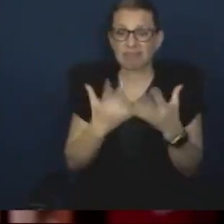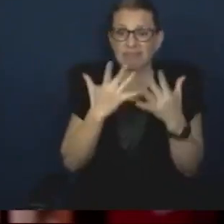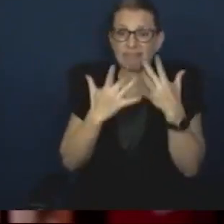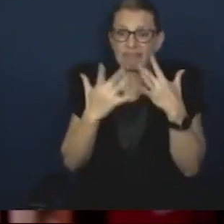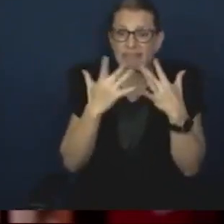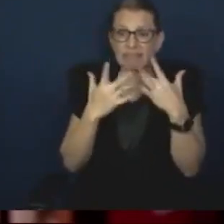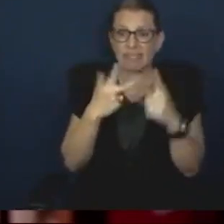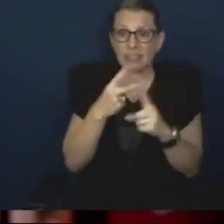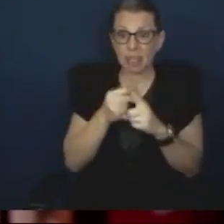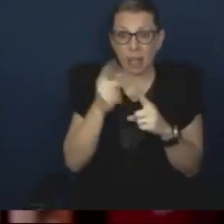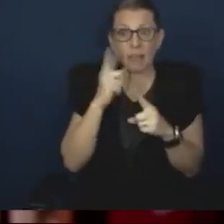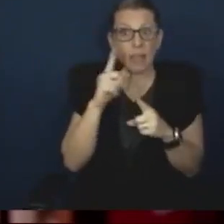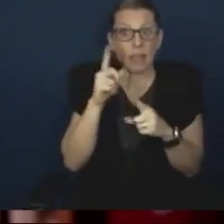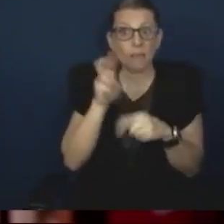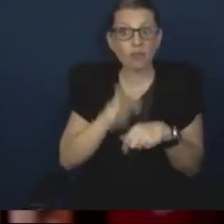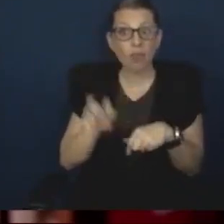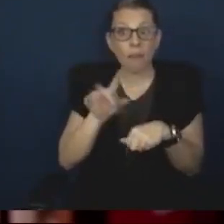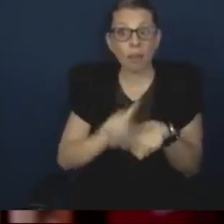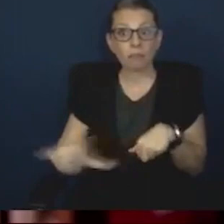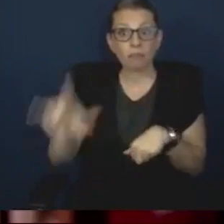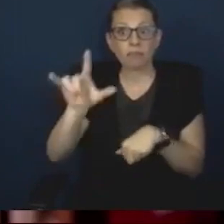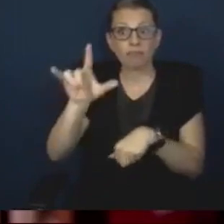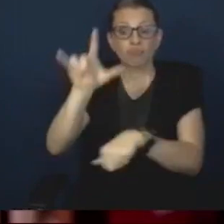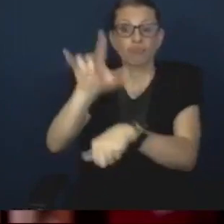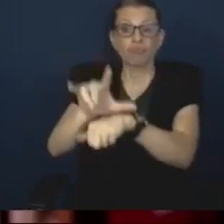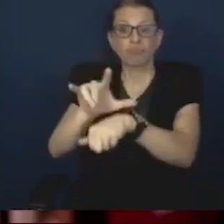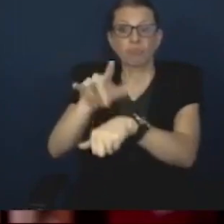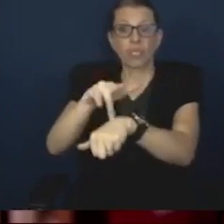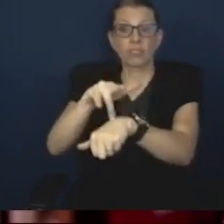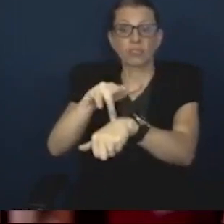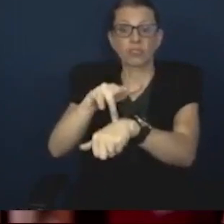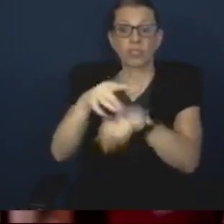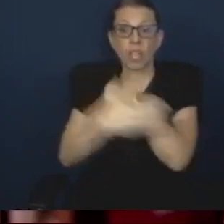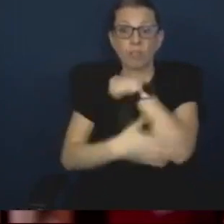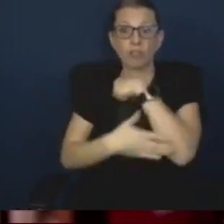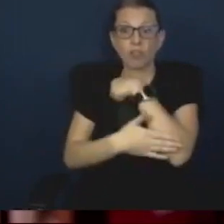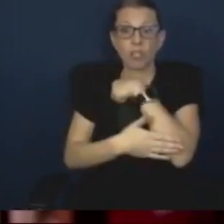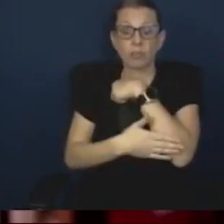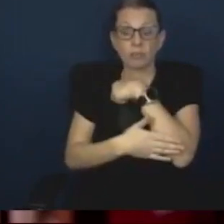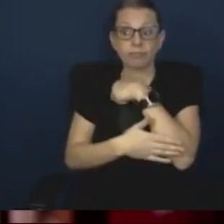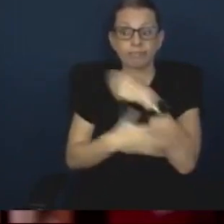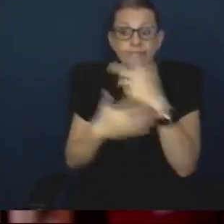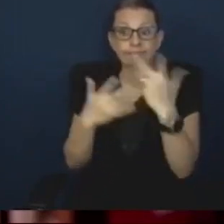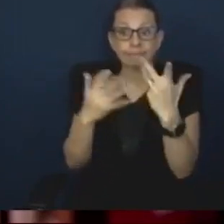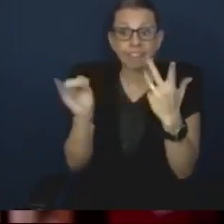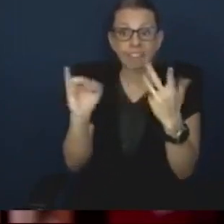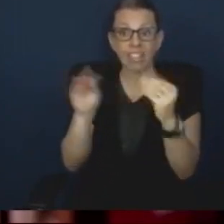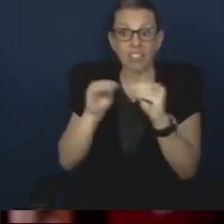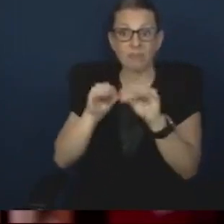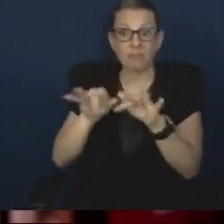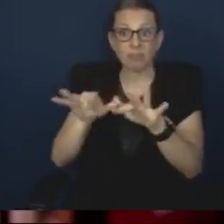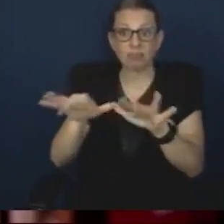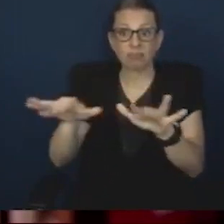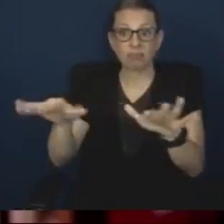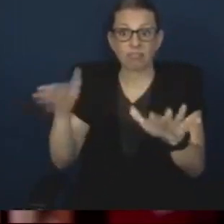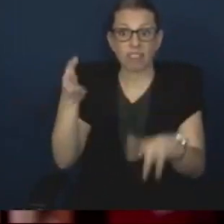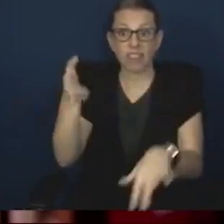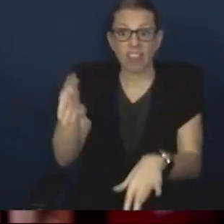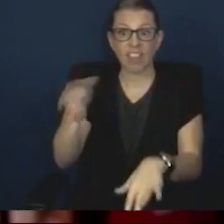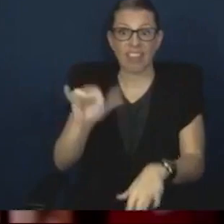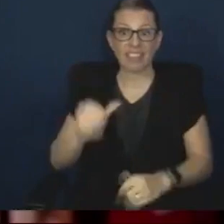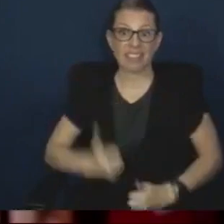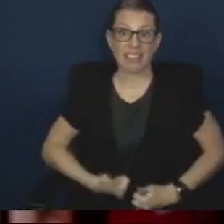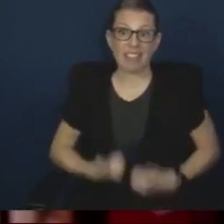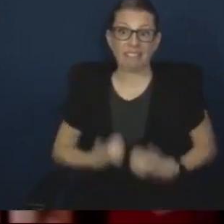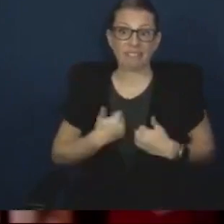want to go to a country to enjoy that country, yet there's a lot of infection going on. That's part of life. So